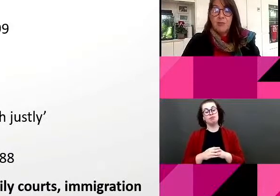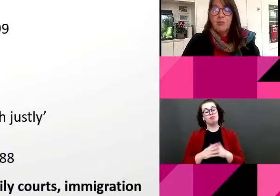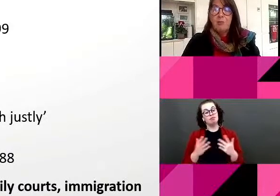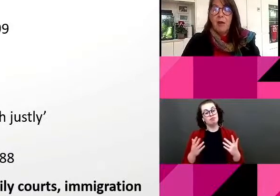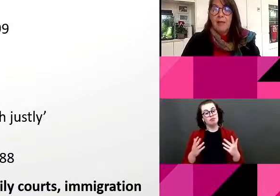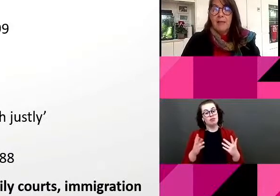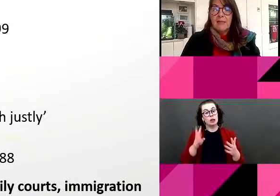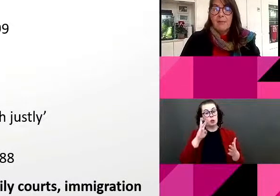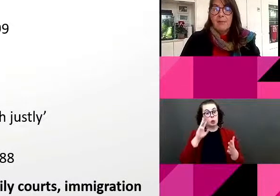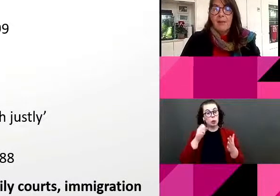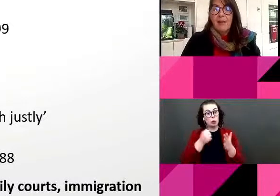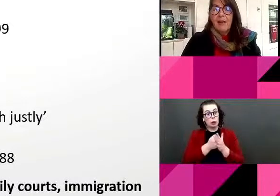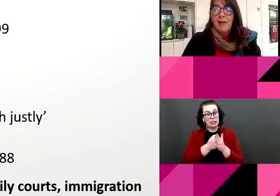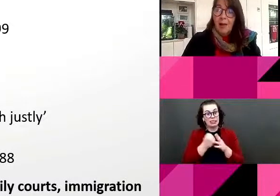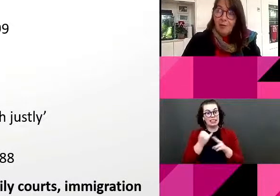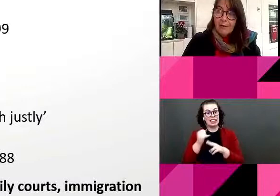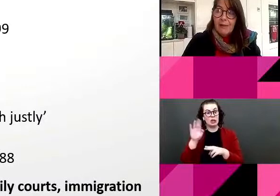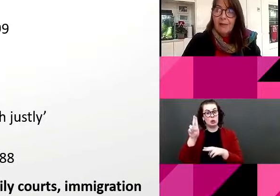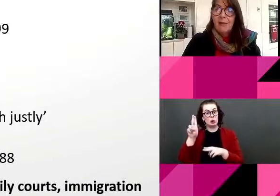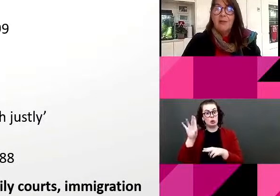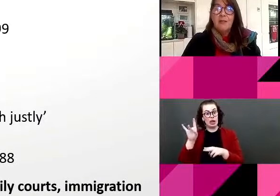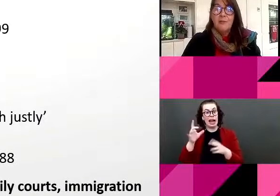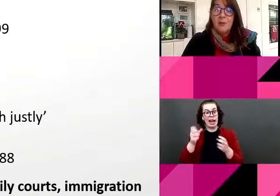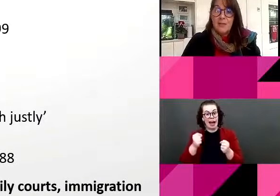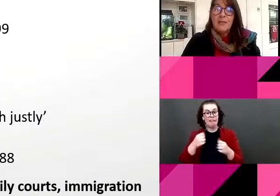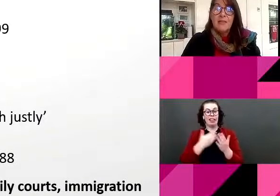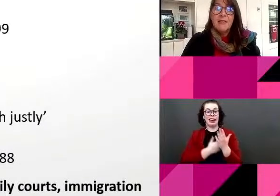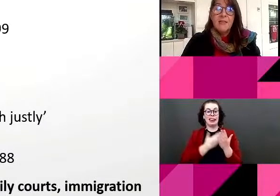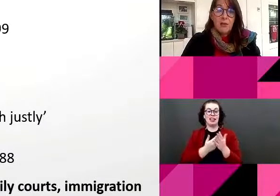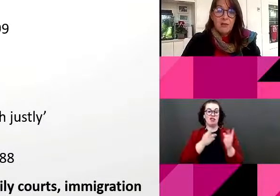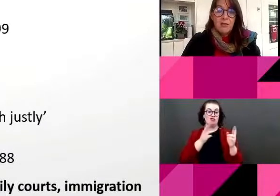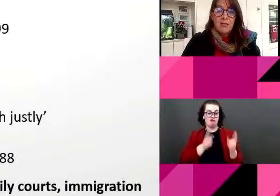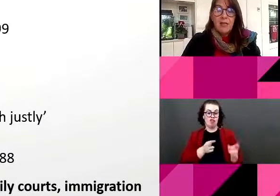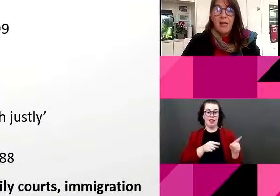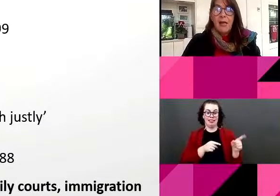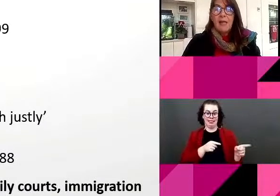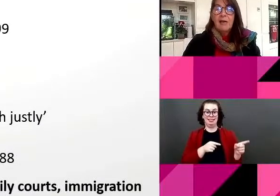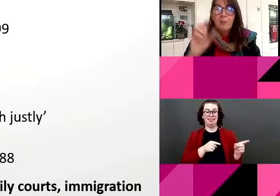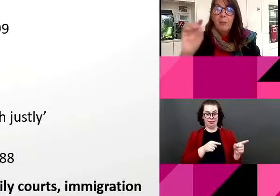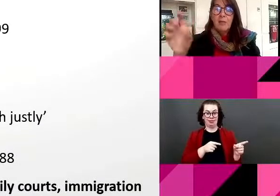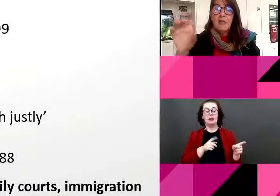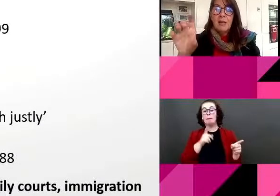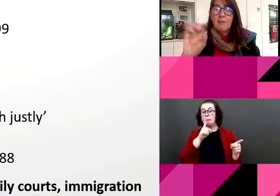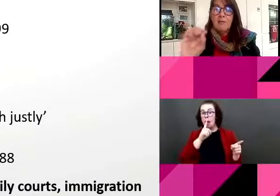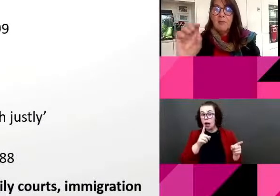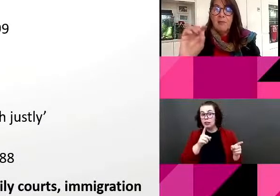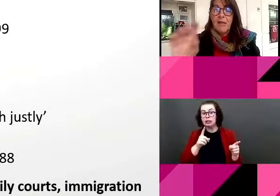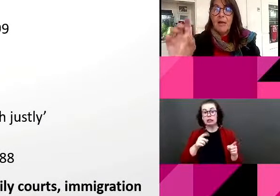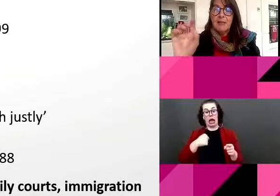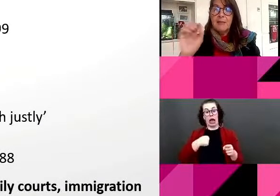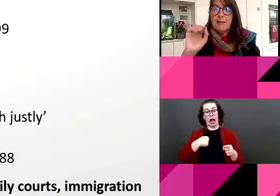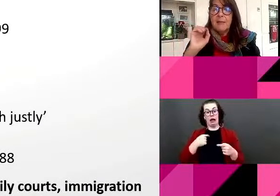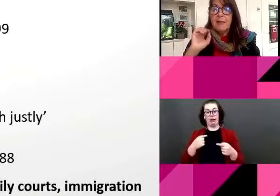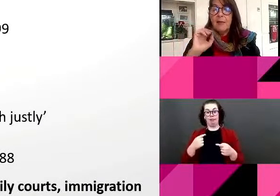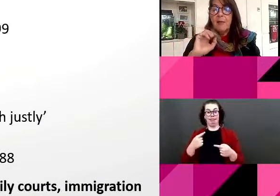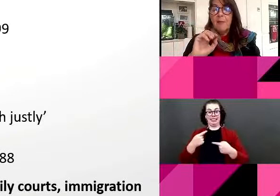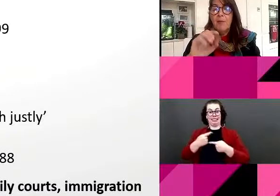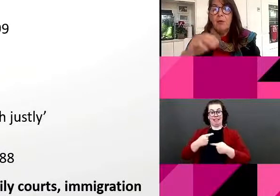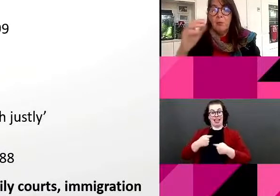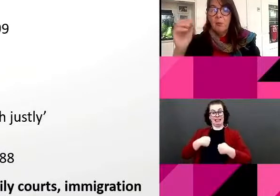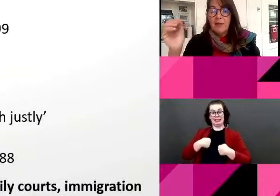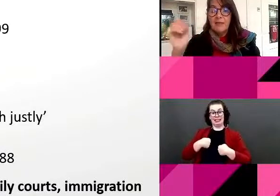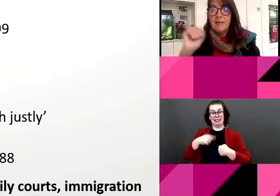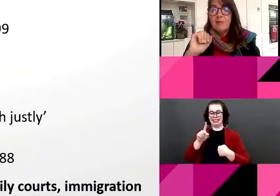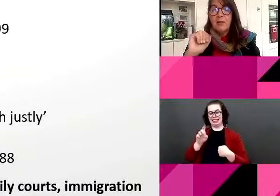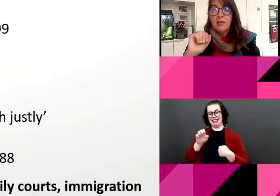a statutory right. Currently, defendants don't. Now, I've put up different acts